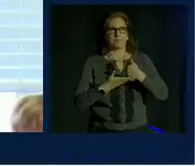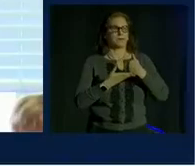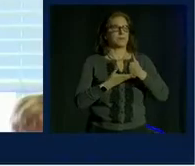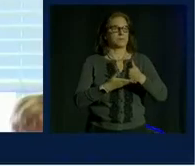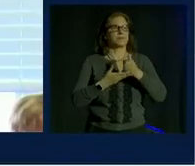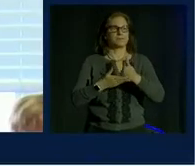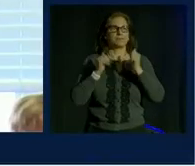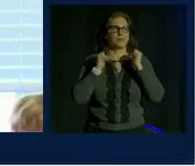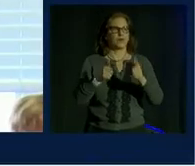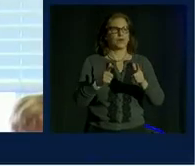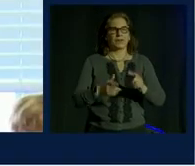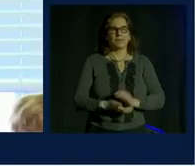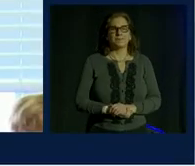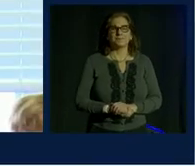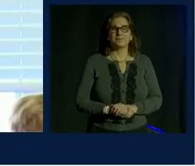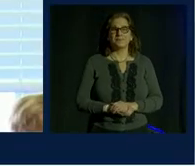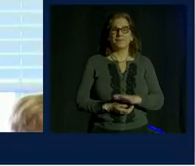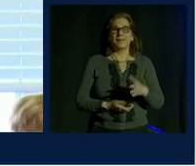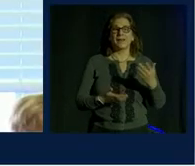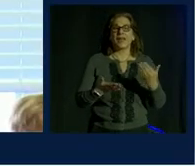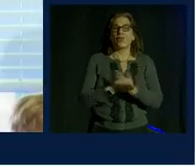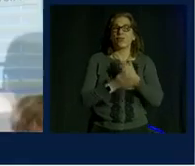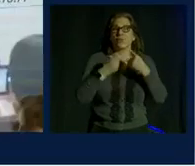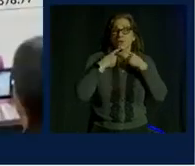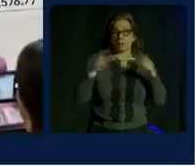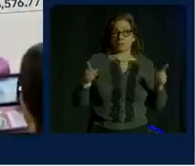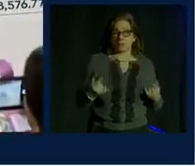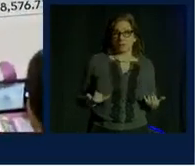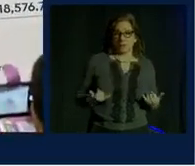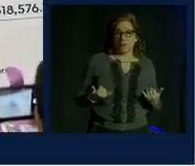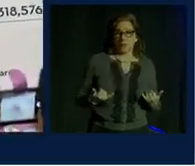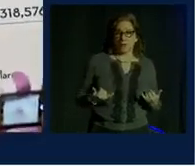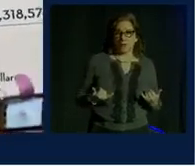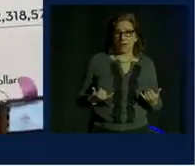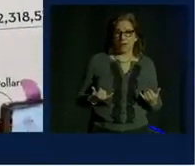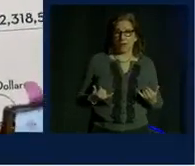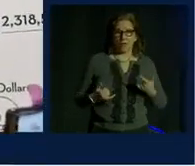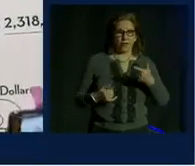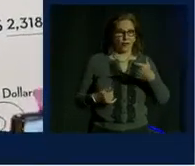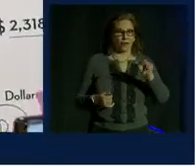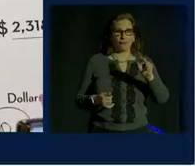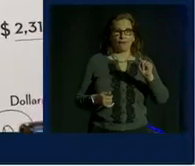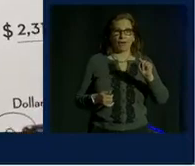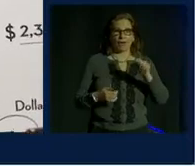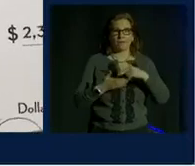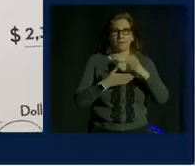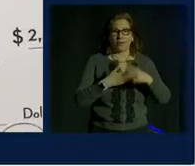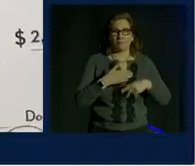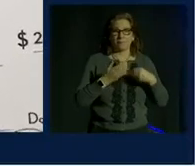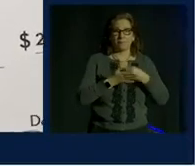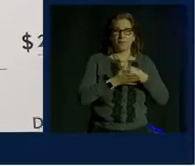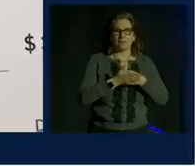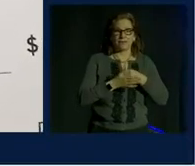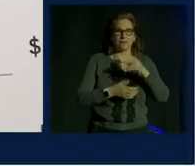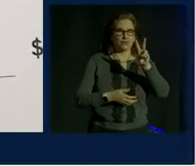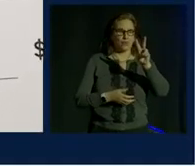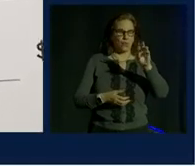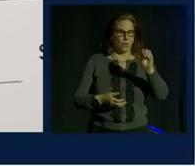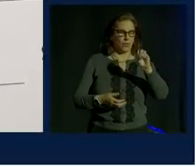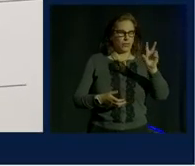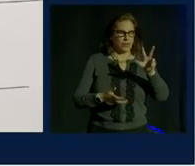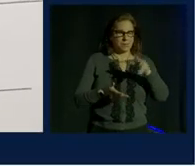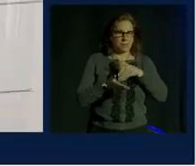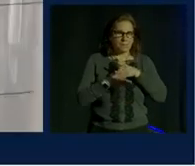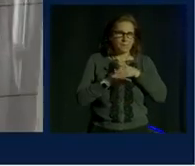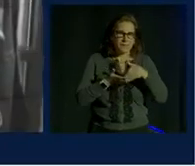With this announcement, we are granting an additional $2.3 million to 48